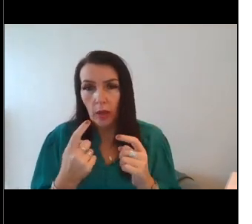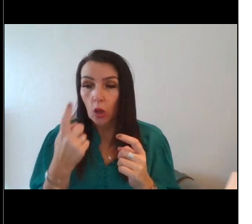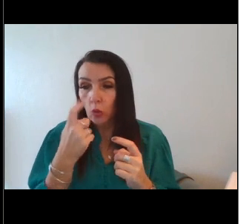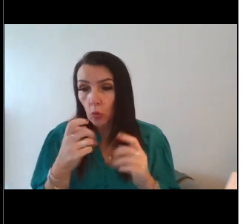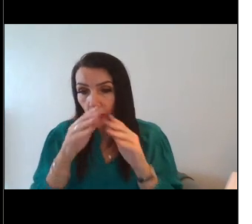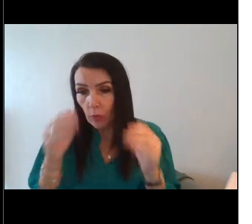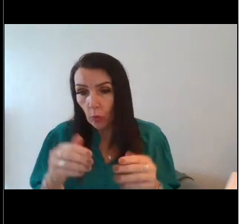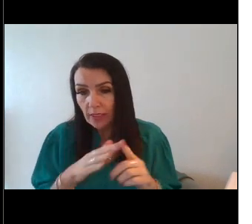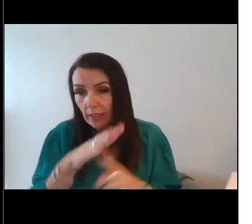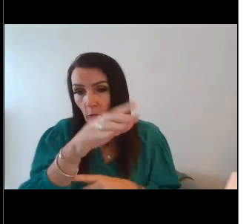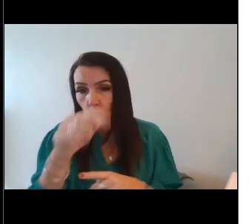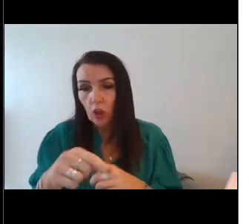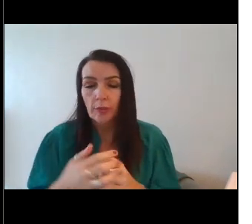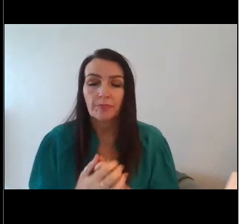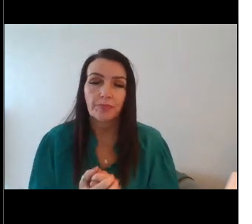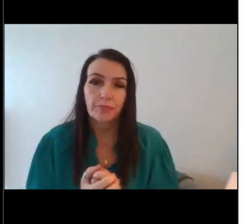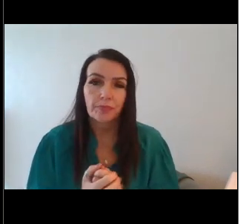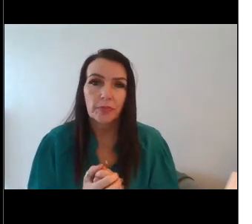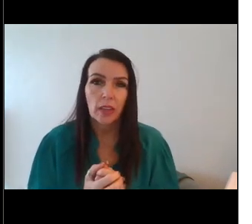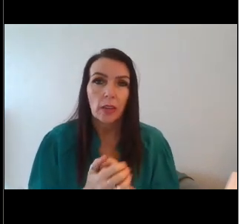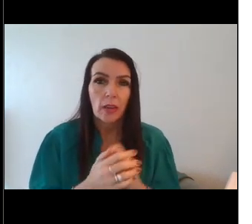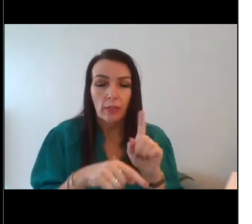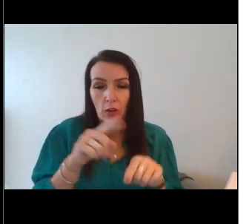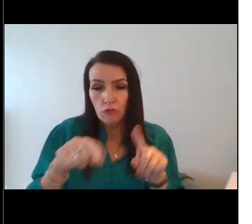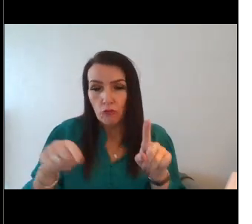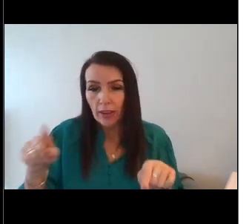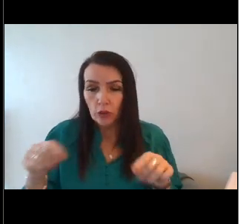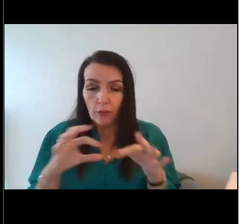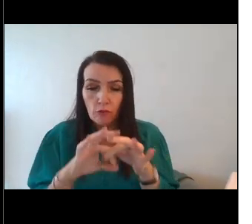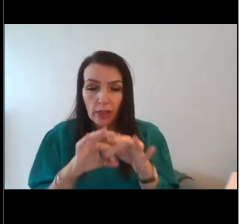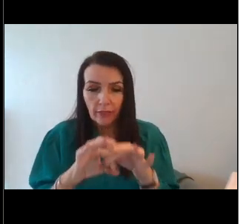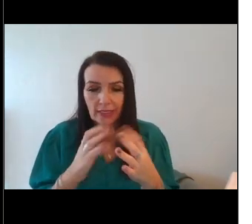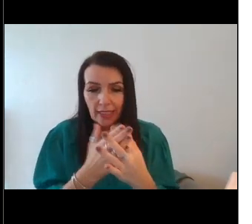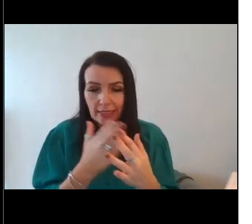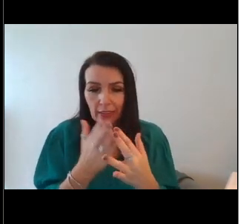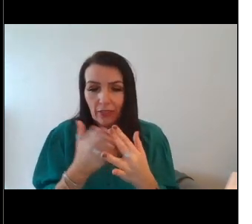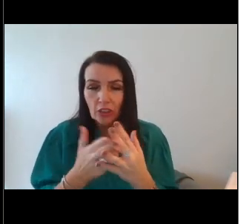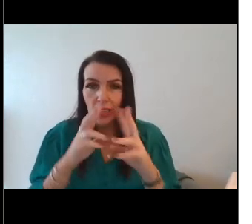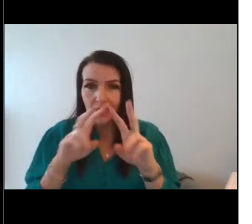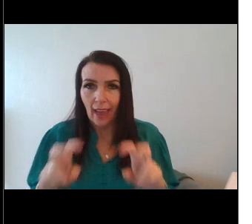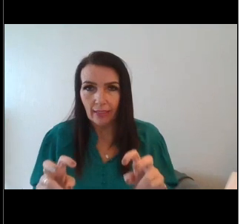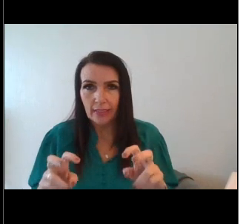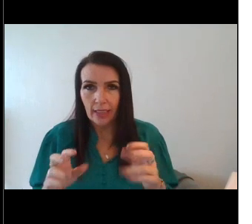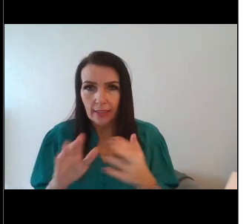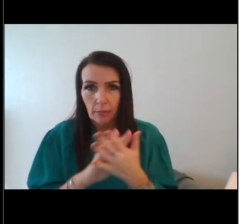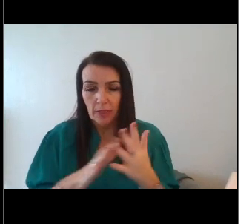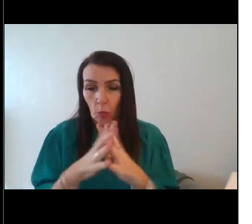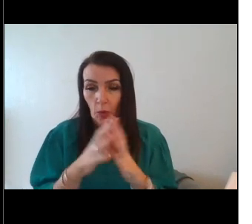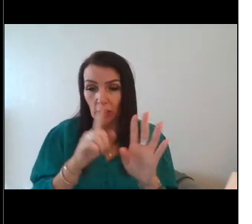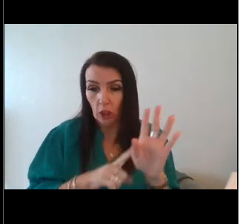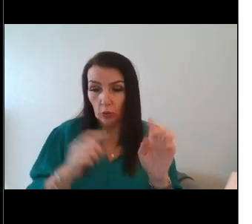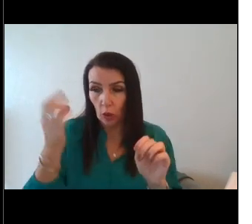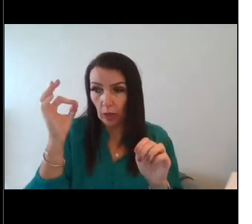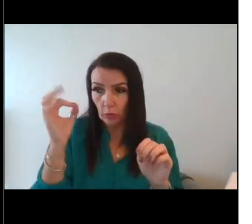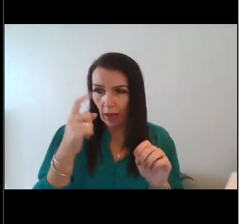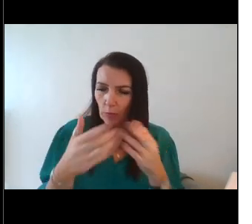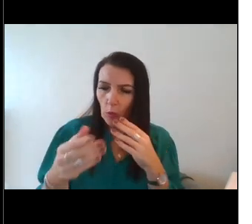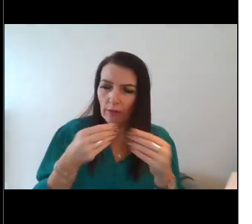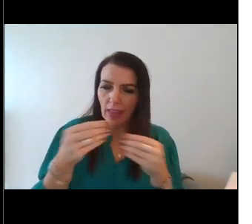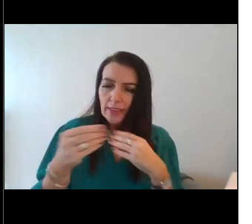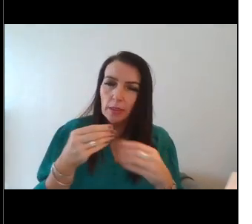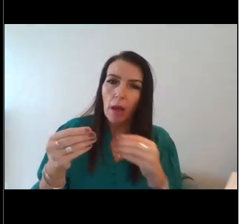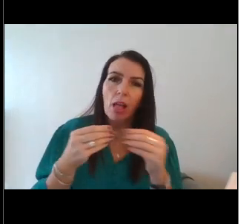focused. By including a range of potentially relevant intervention types in the analysis, it gave West Yorkshire councils more flexibility in how they